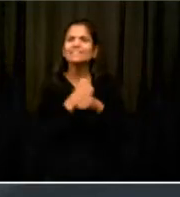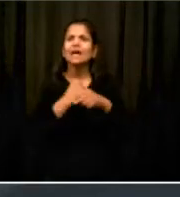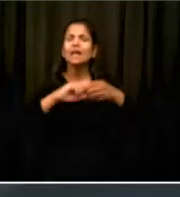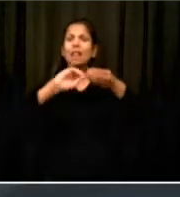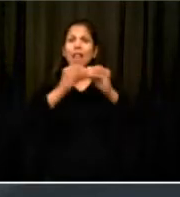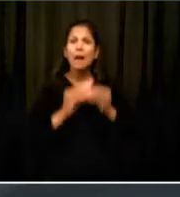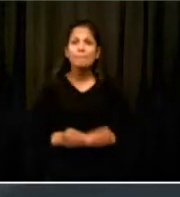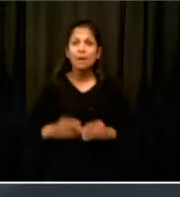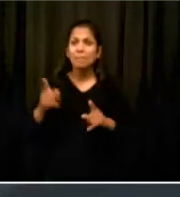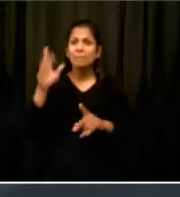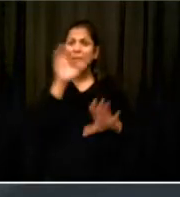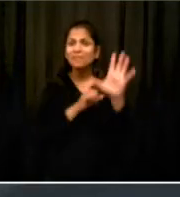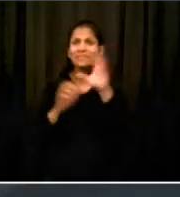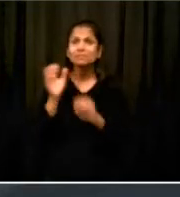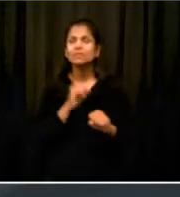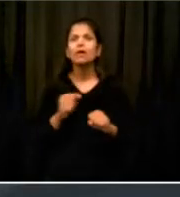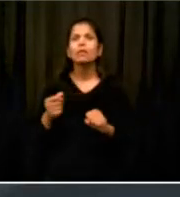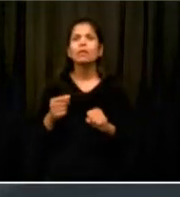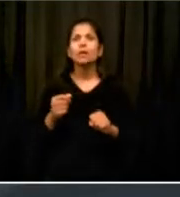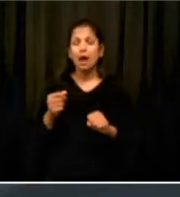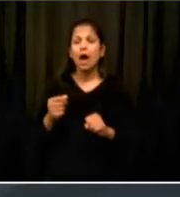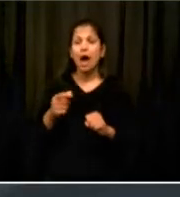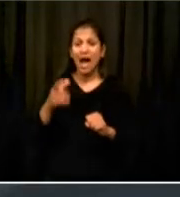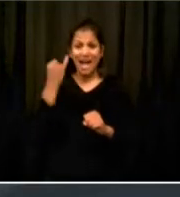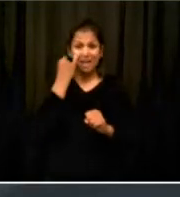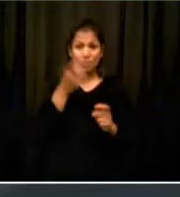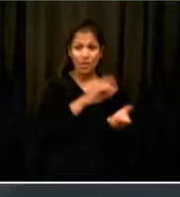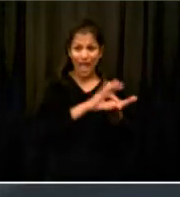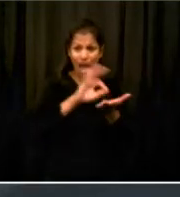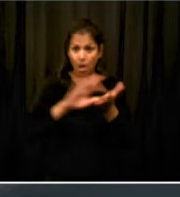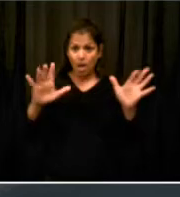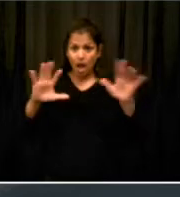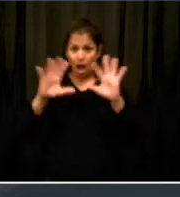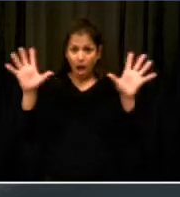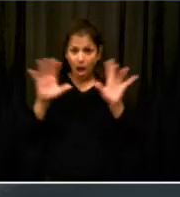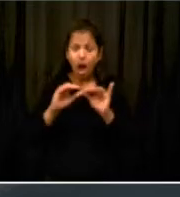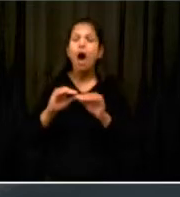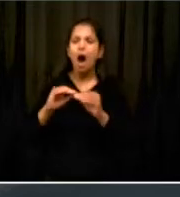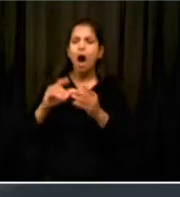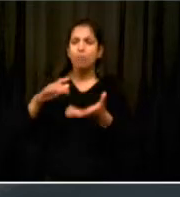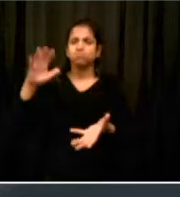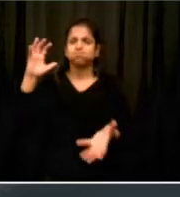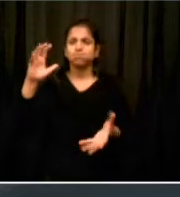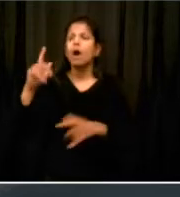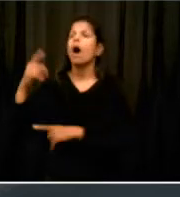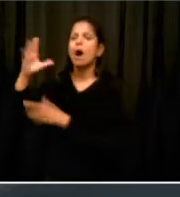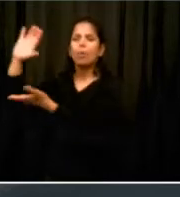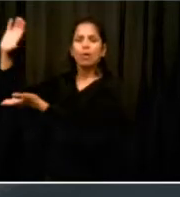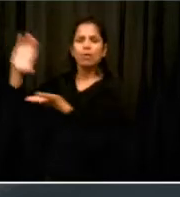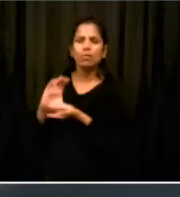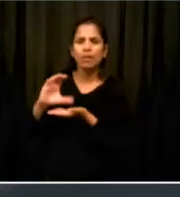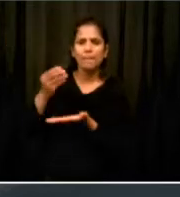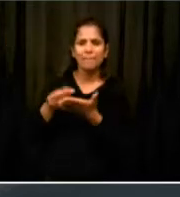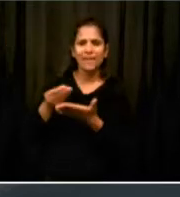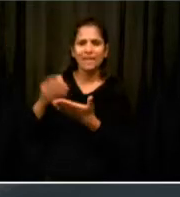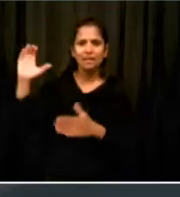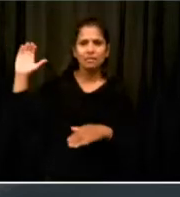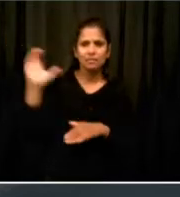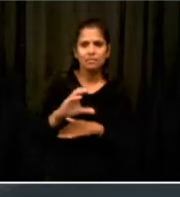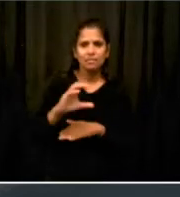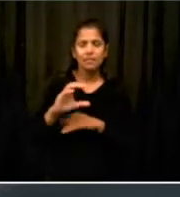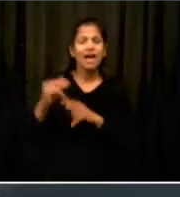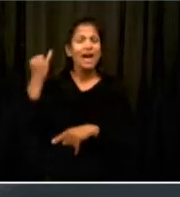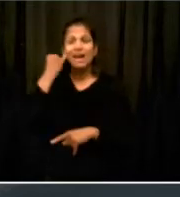is suggesting that he has the power, he alone has the power to